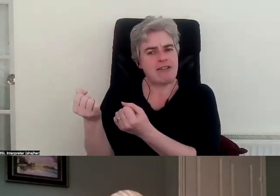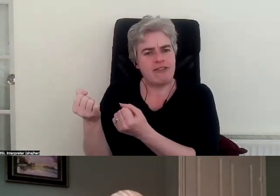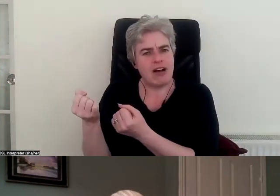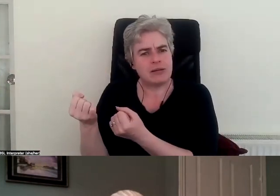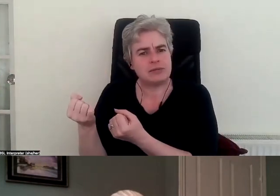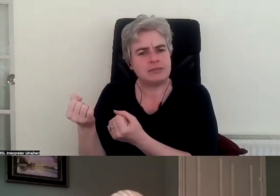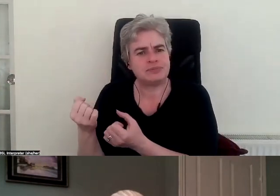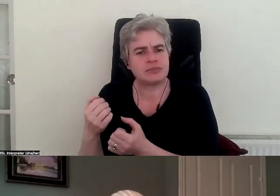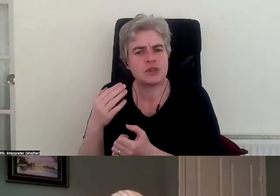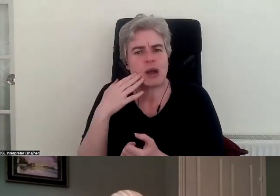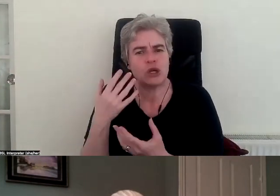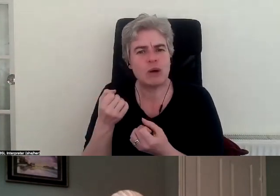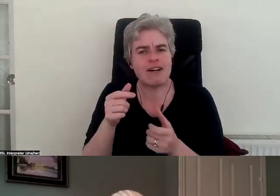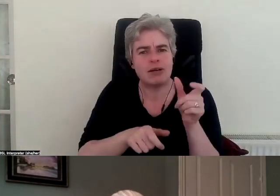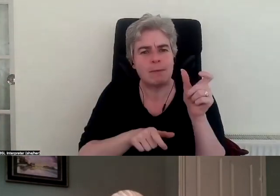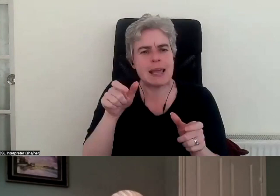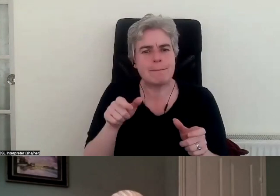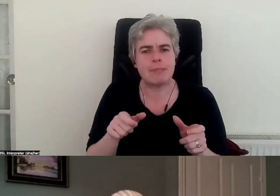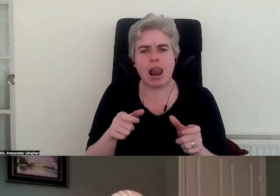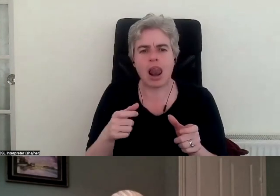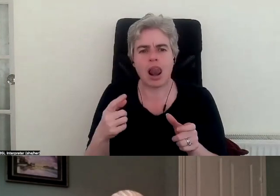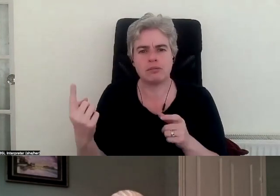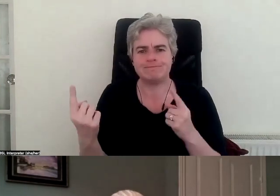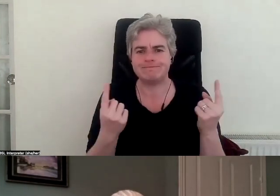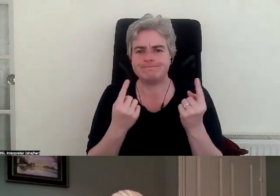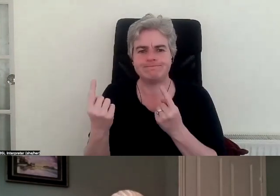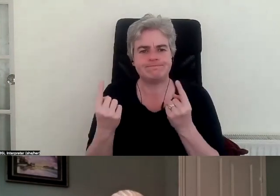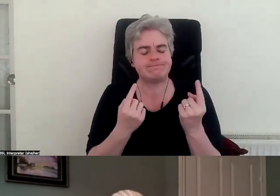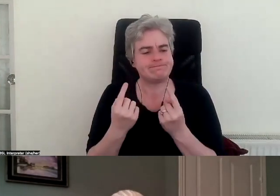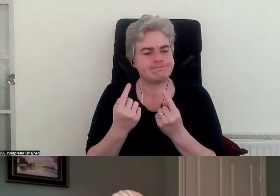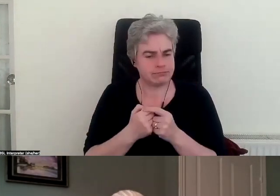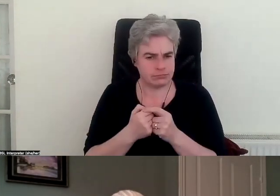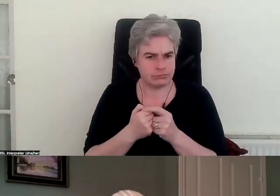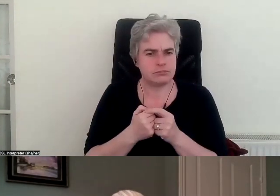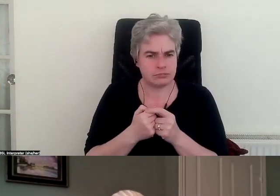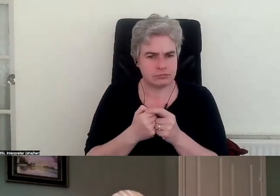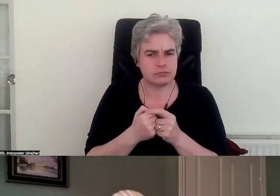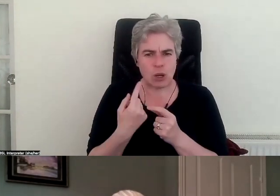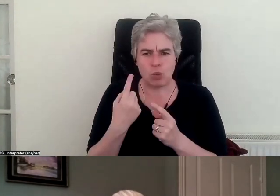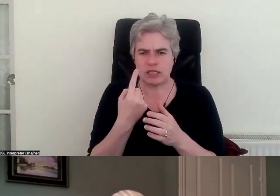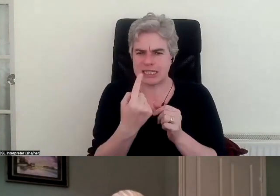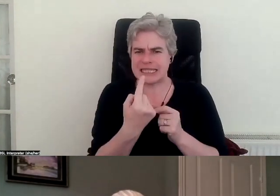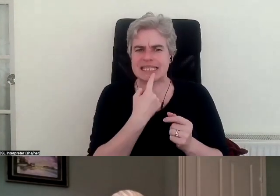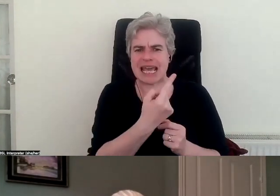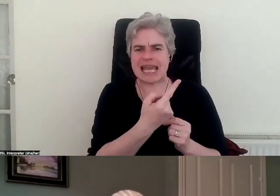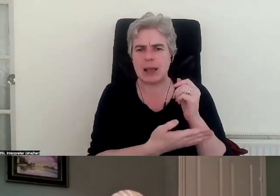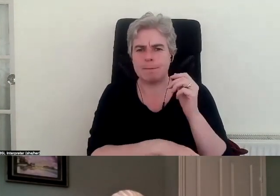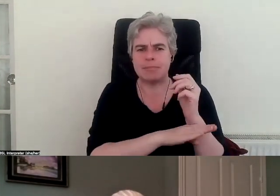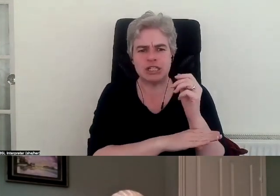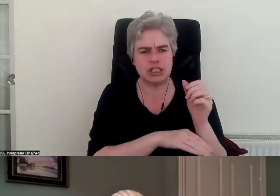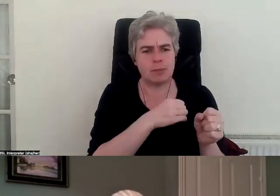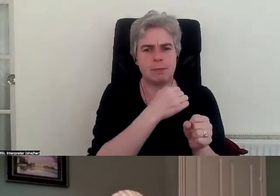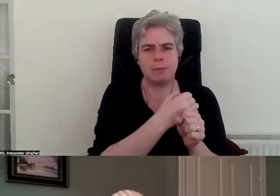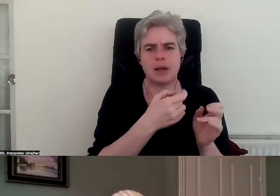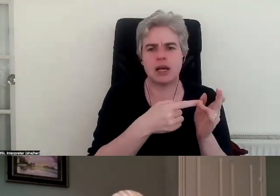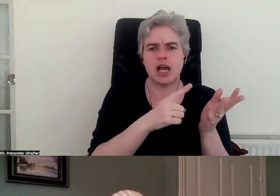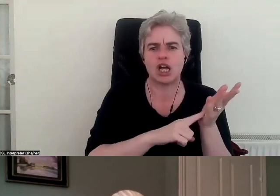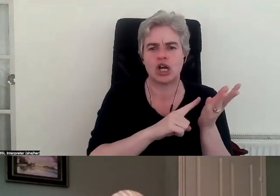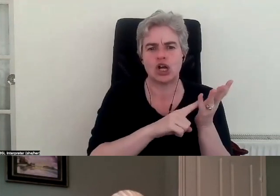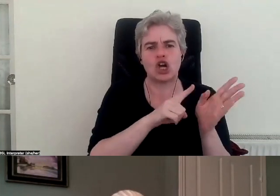you have people who have come, I would like to particularly single out Bishop Gully from her